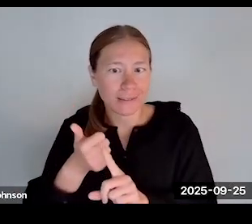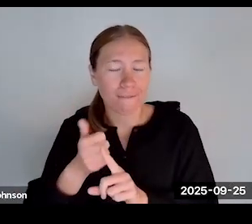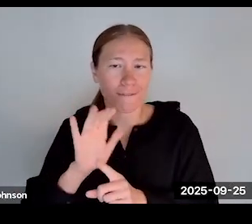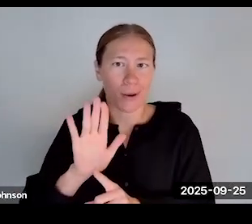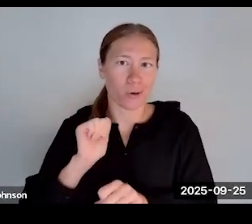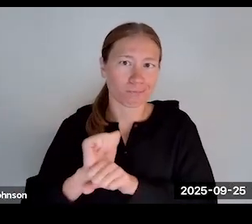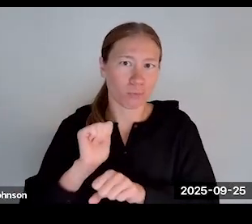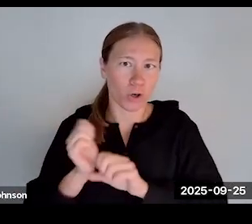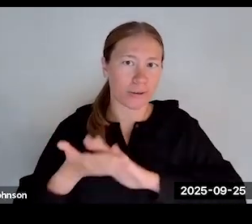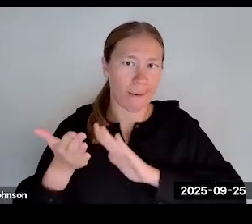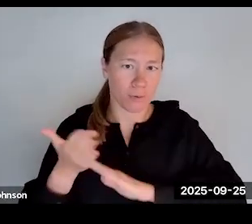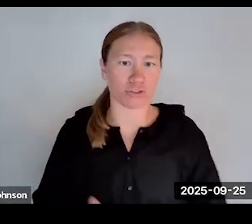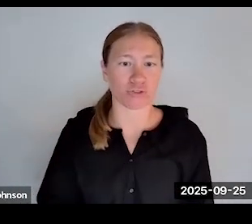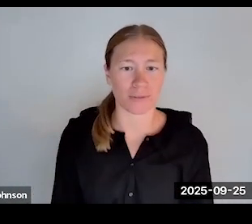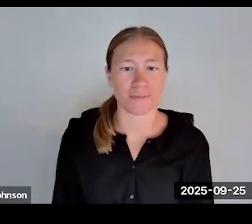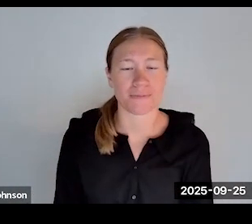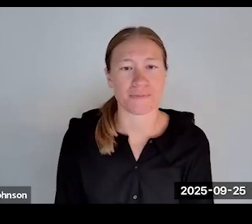work.